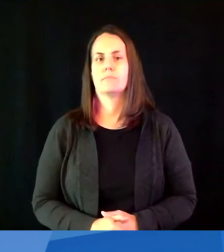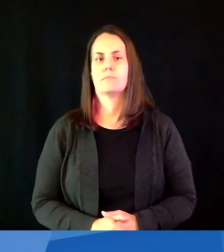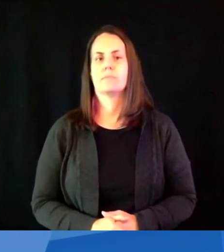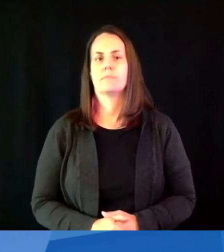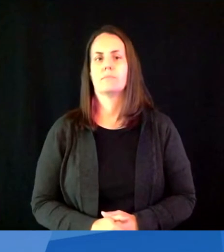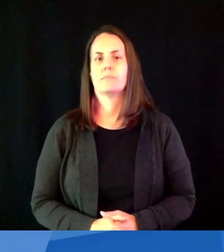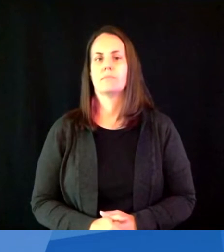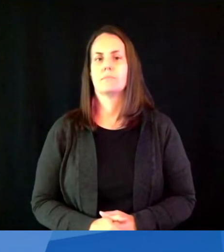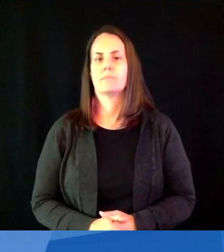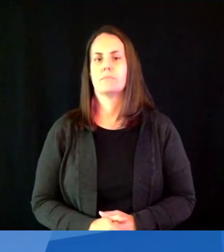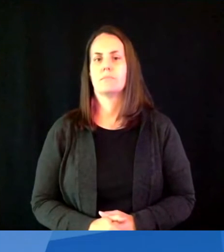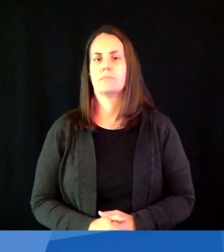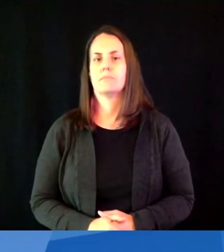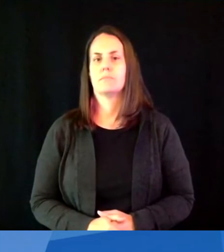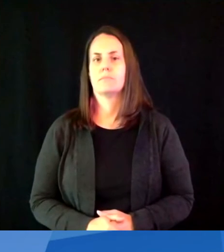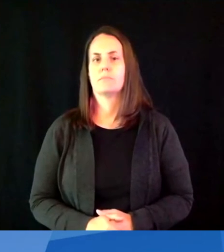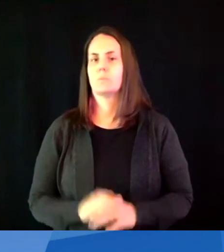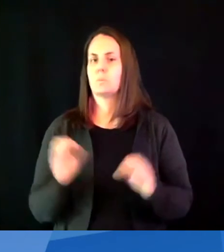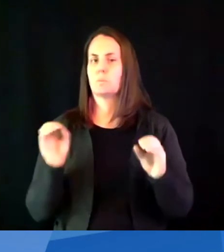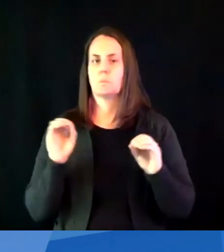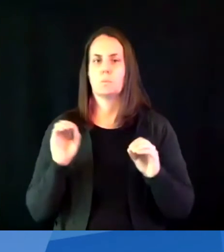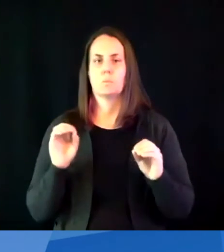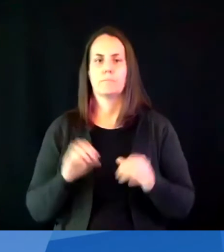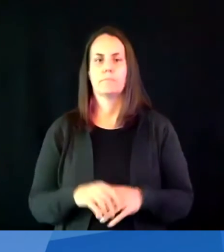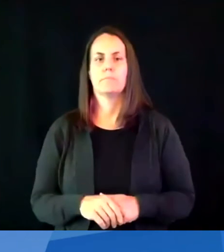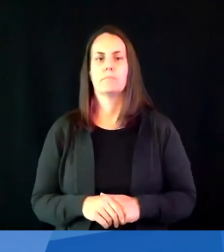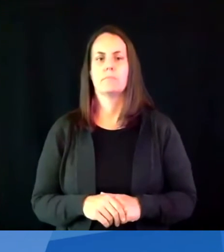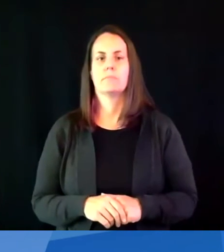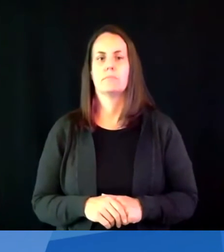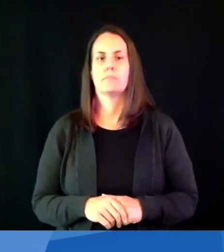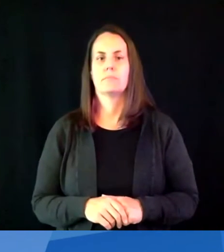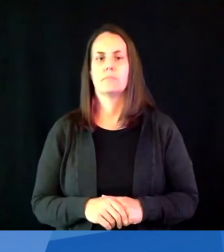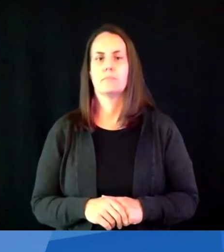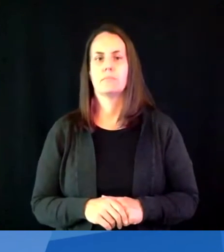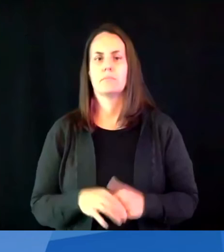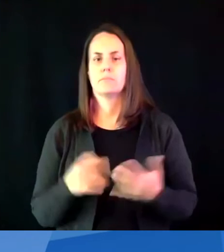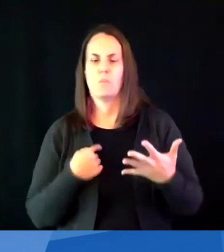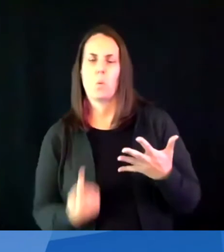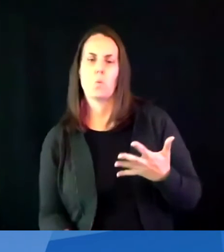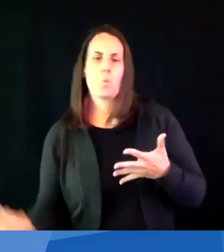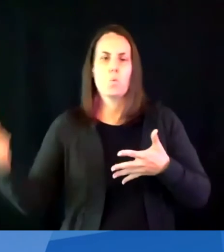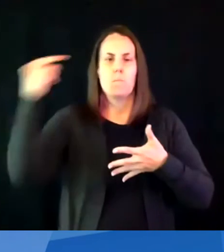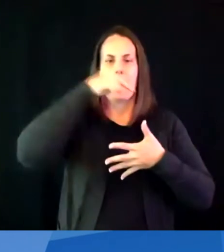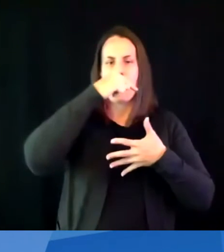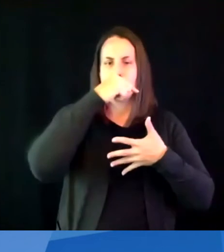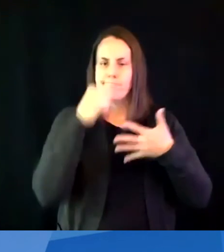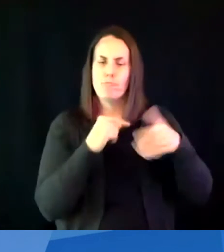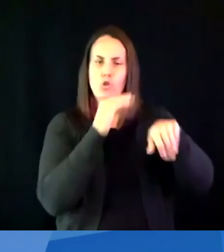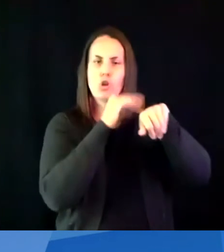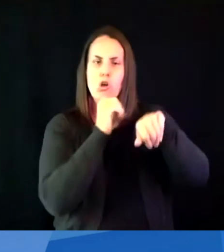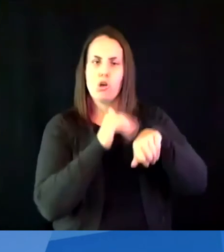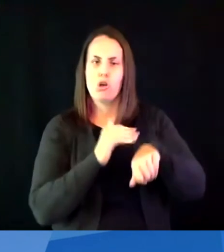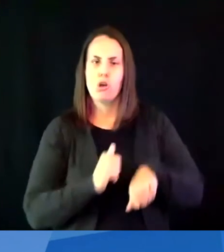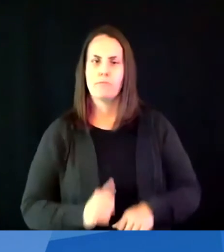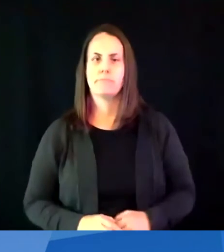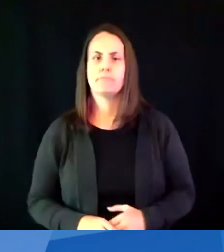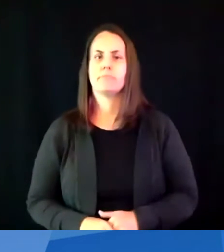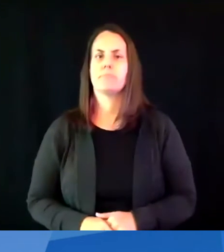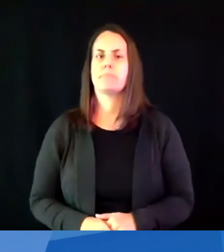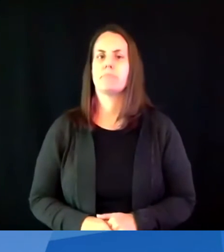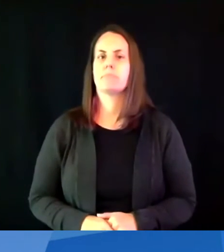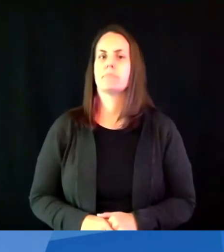All right, well, why don't we try to go back through? We missed a couple reporters. We'll start with Asal from Spectrum News,